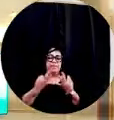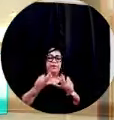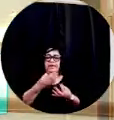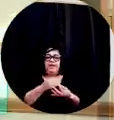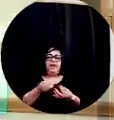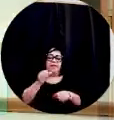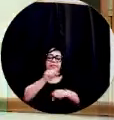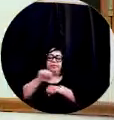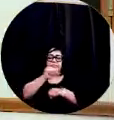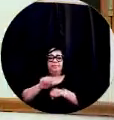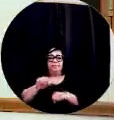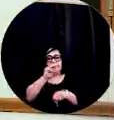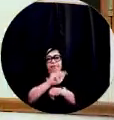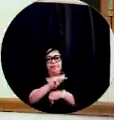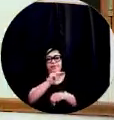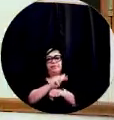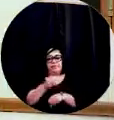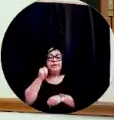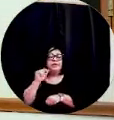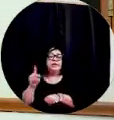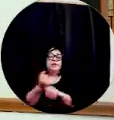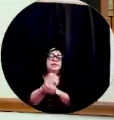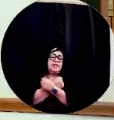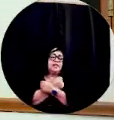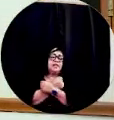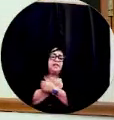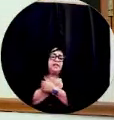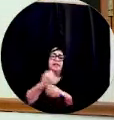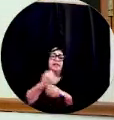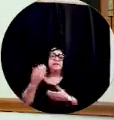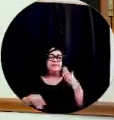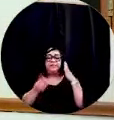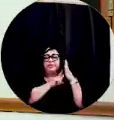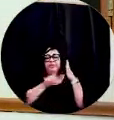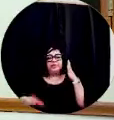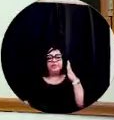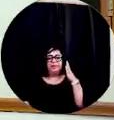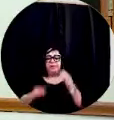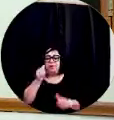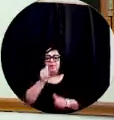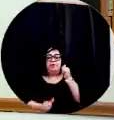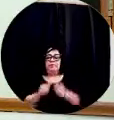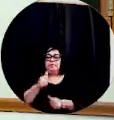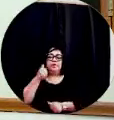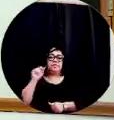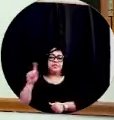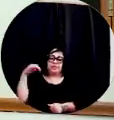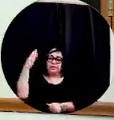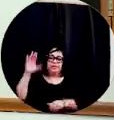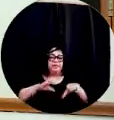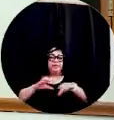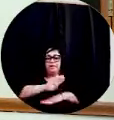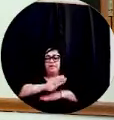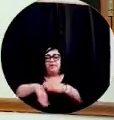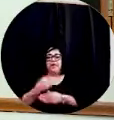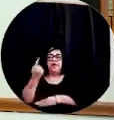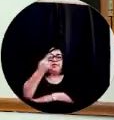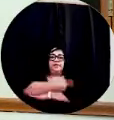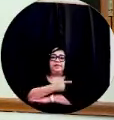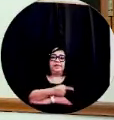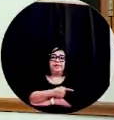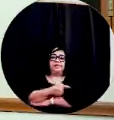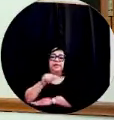serving the Lord, which she plans to do all the days of her life. She has been married to the love of her